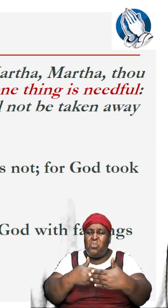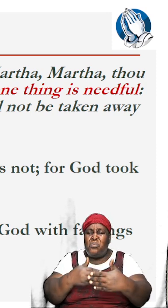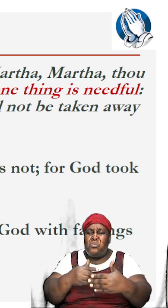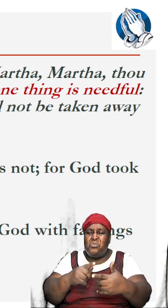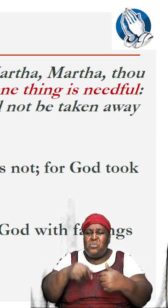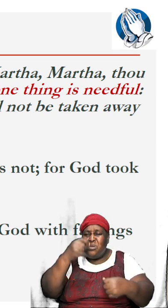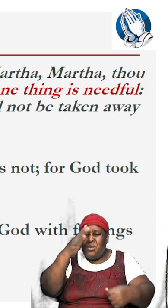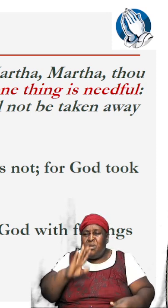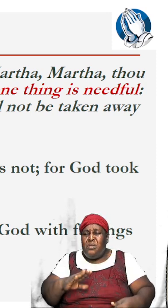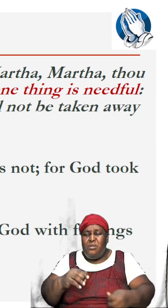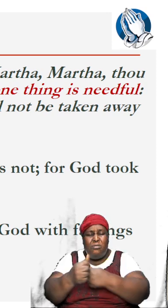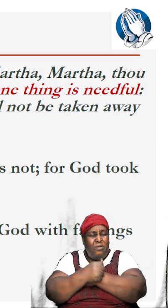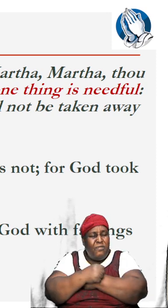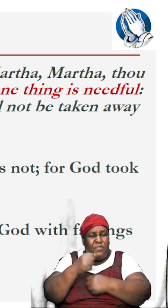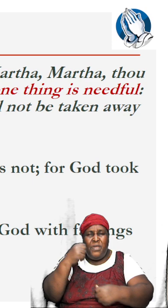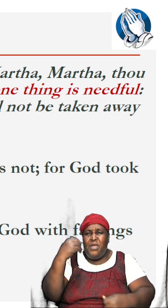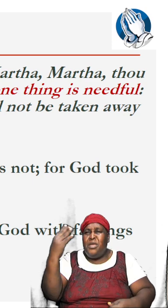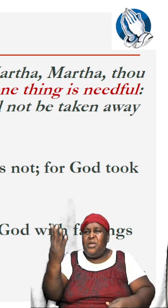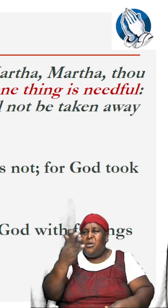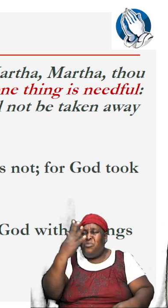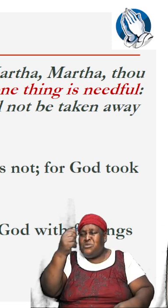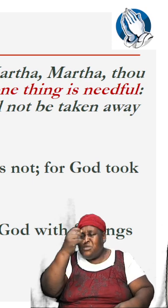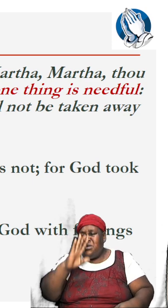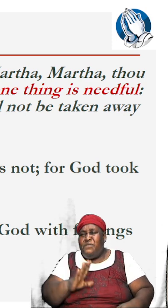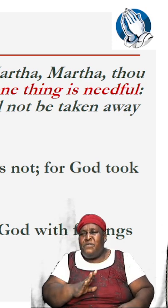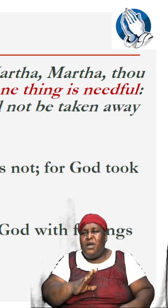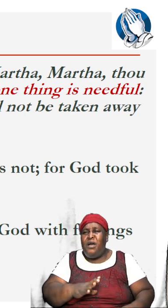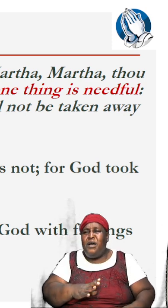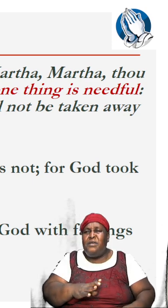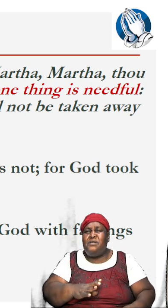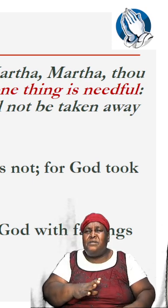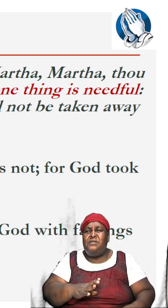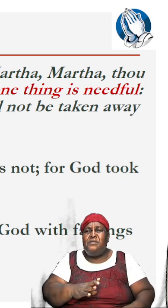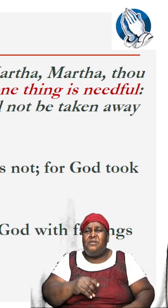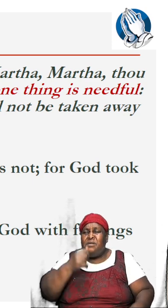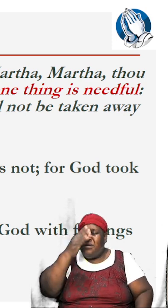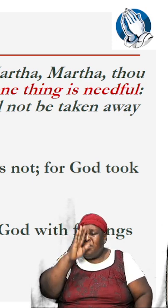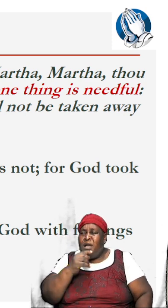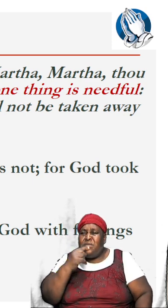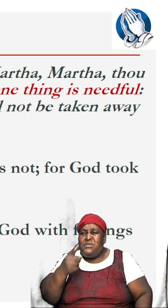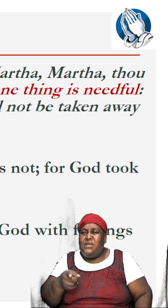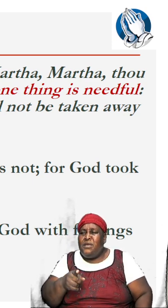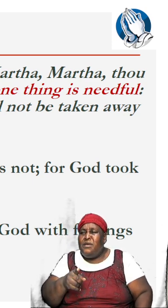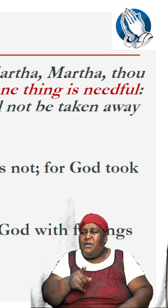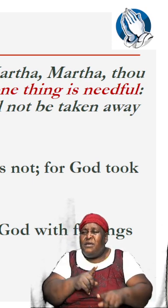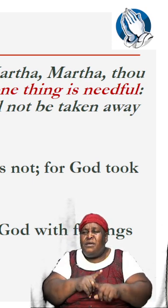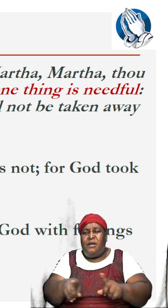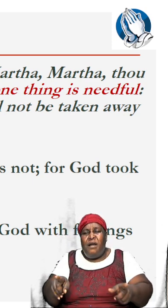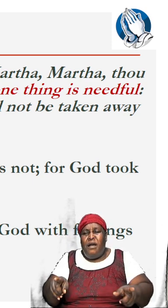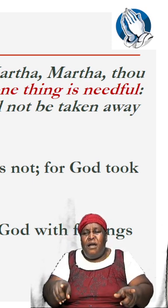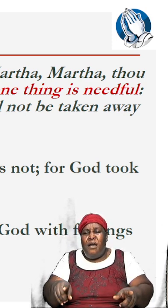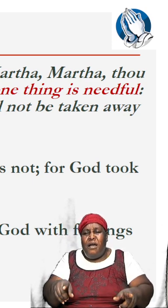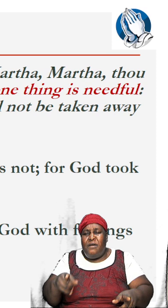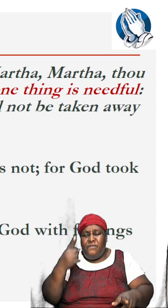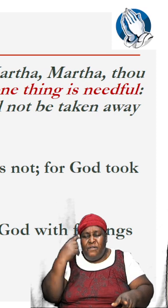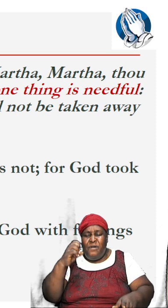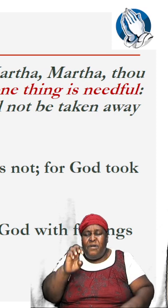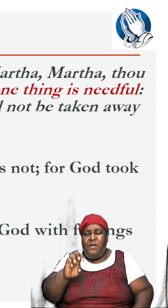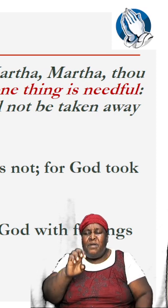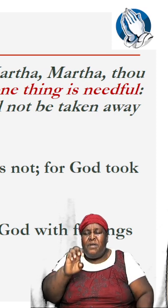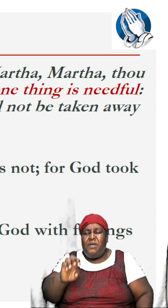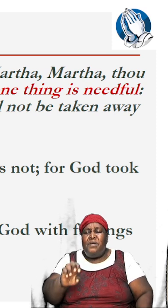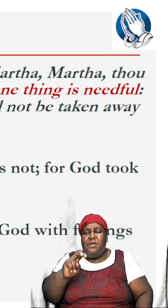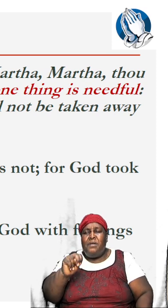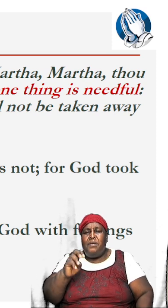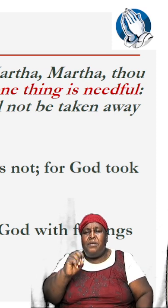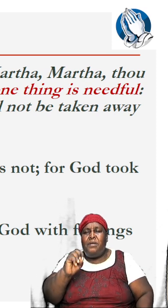the presence of God so much that the Bible said, and he was not. In other words, God said, I can't afford for this man to die. And